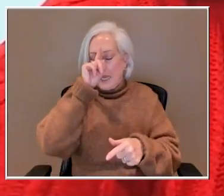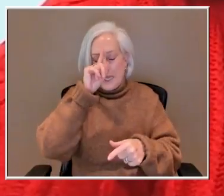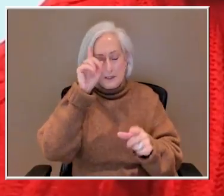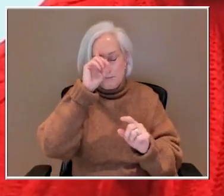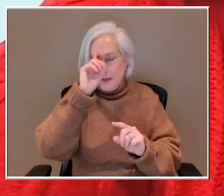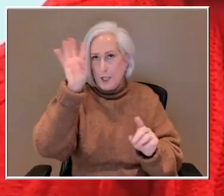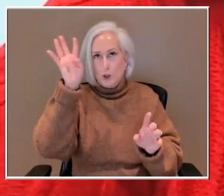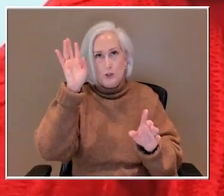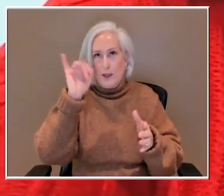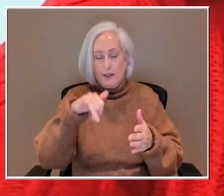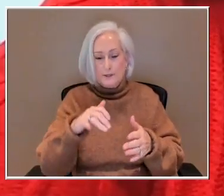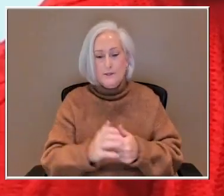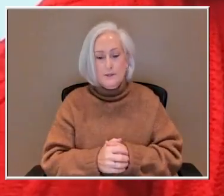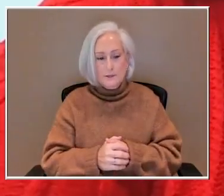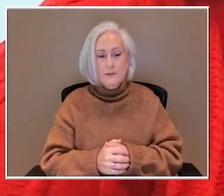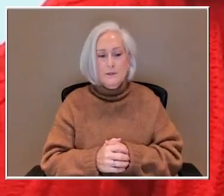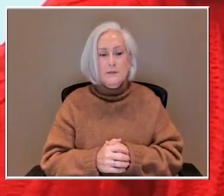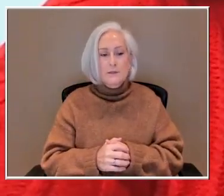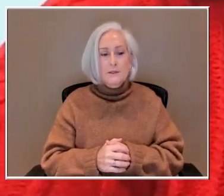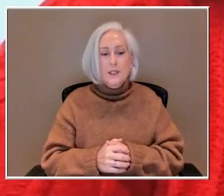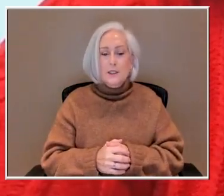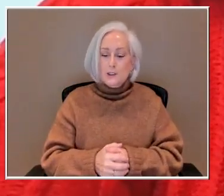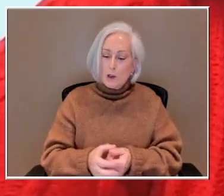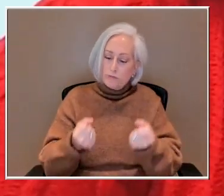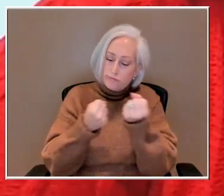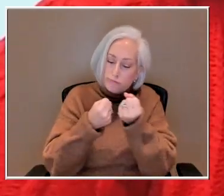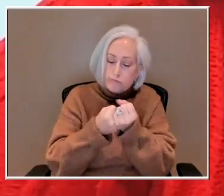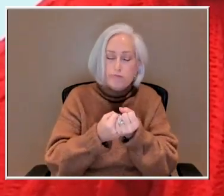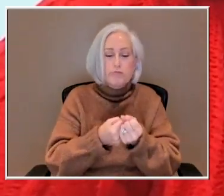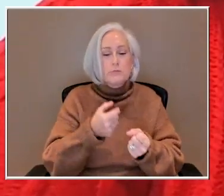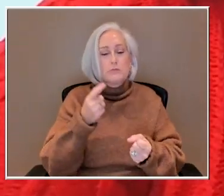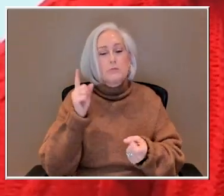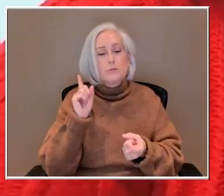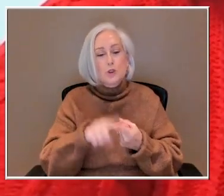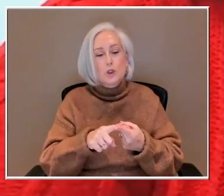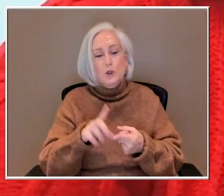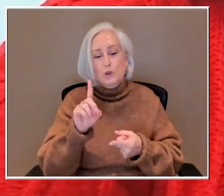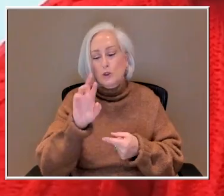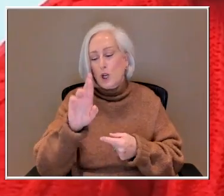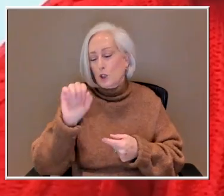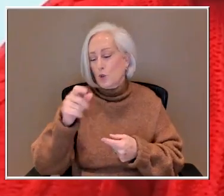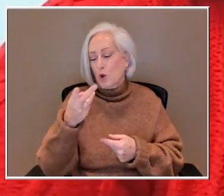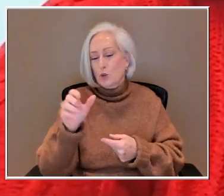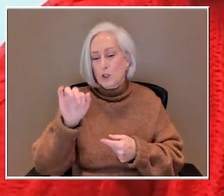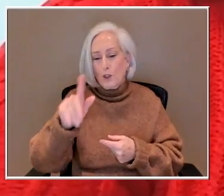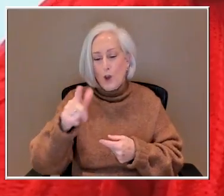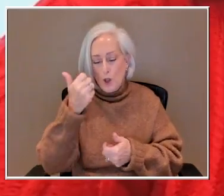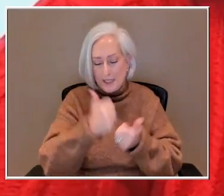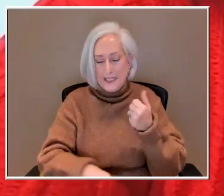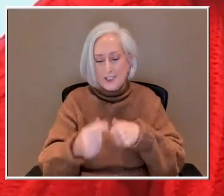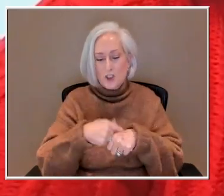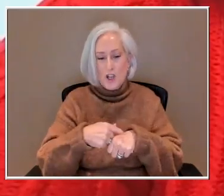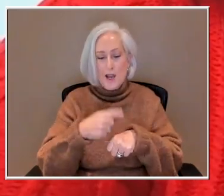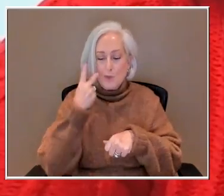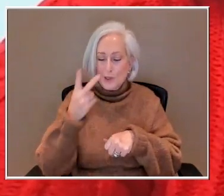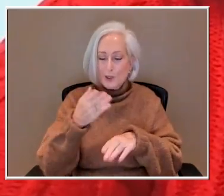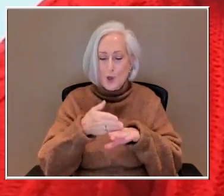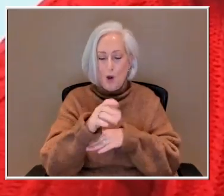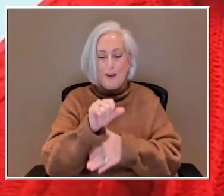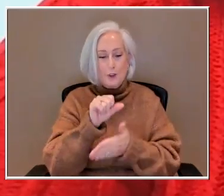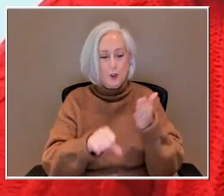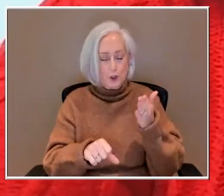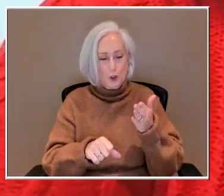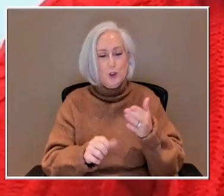give kudos to, hugs to Dr. Rosenthal when he came out after surgery. It was more